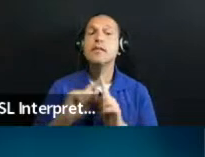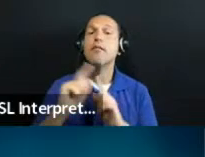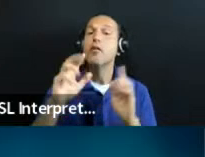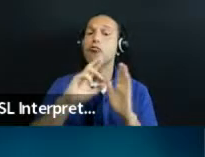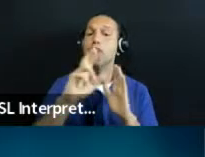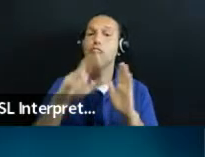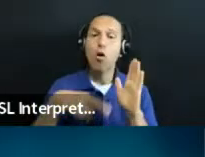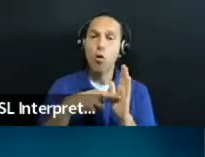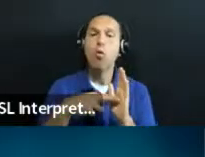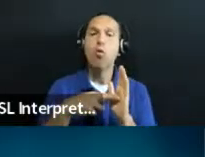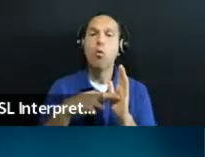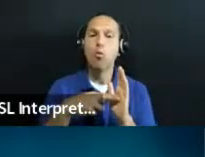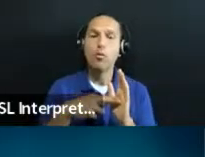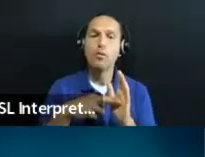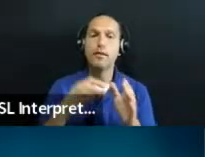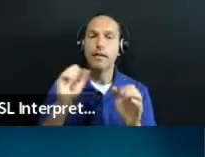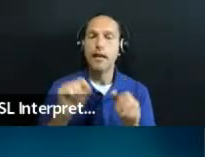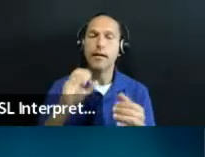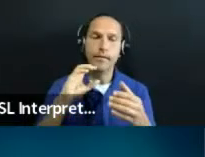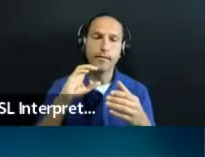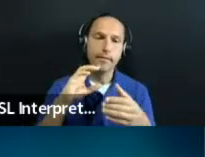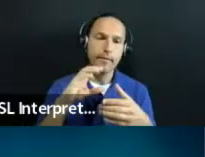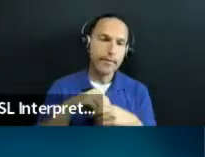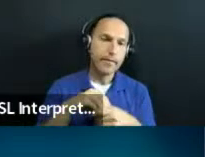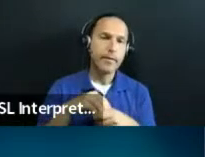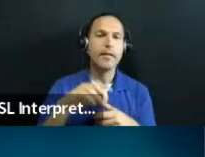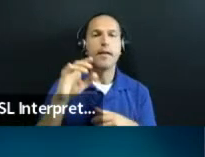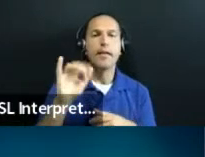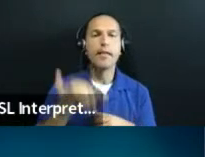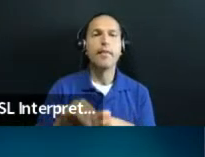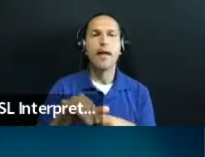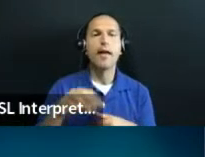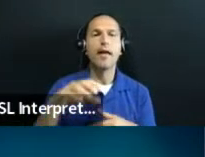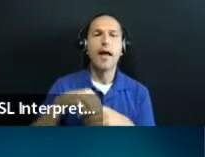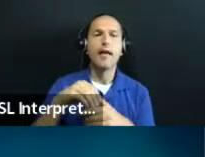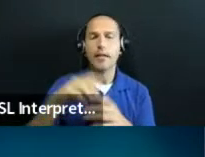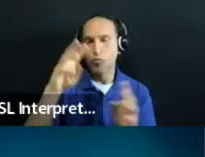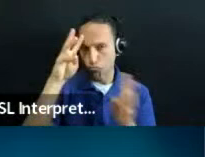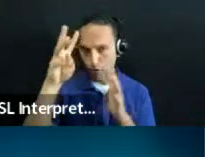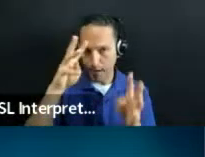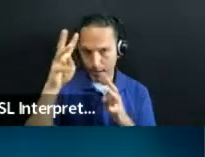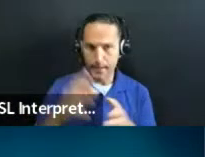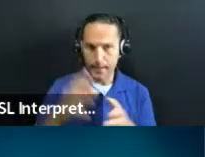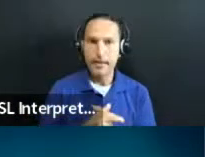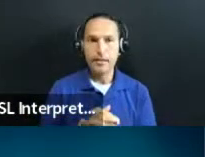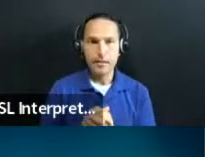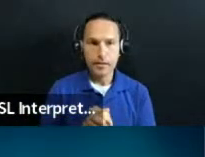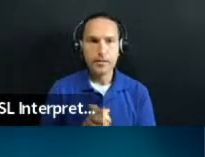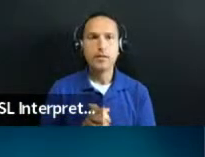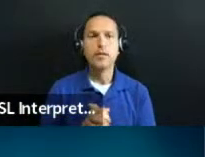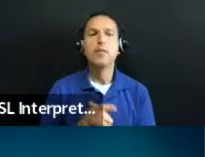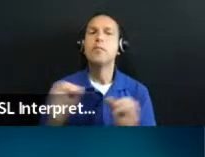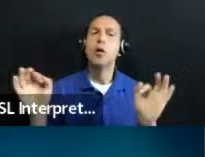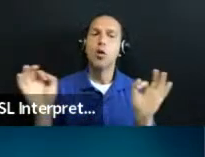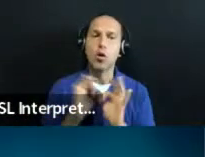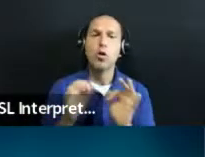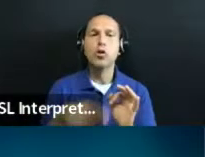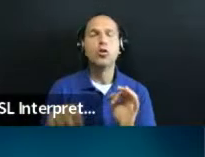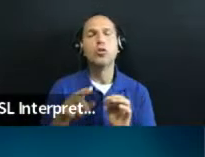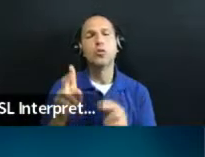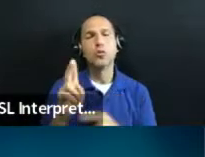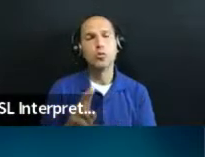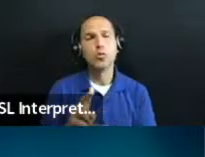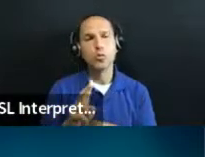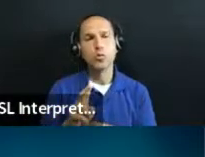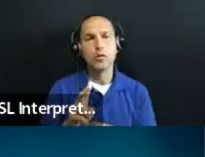how different roles can contribute. Content creators, right, can make sure that they are using